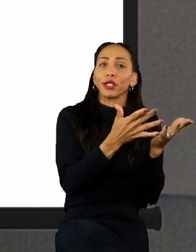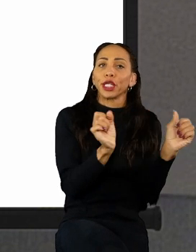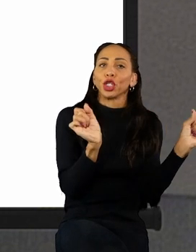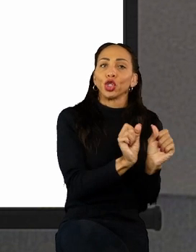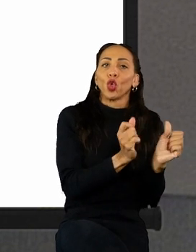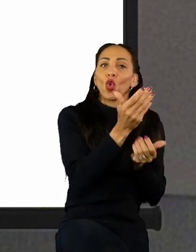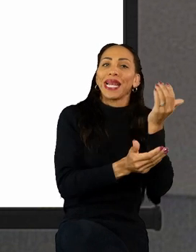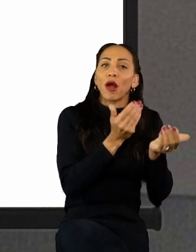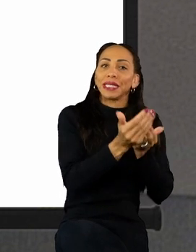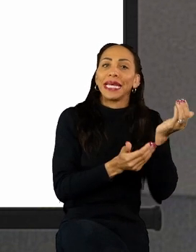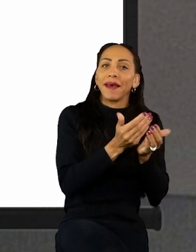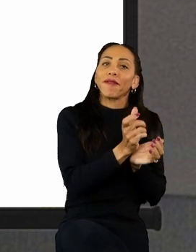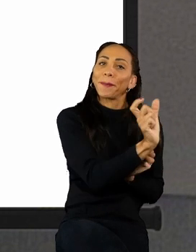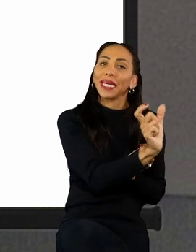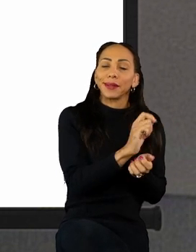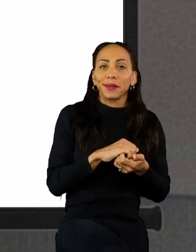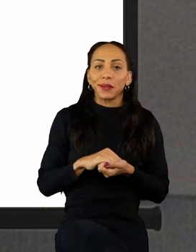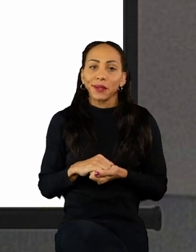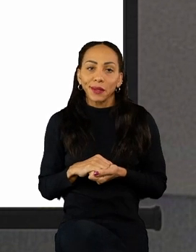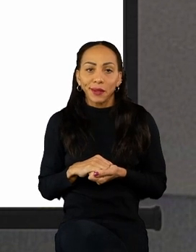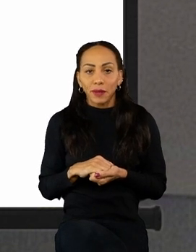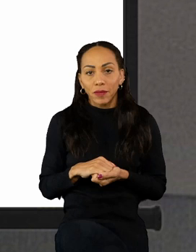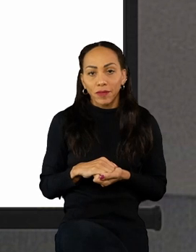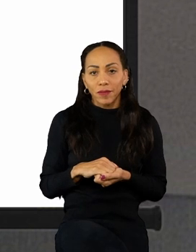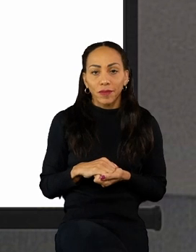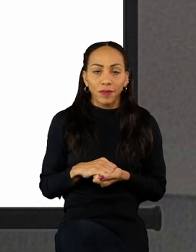piece. One of the things that perhaps in your slide,